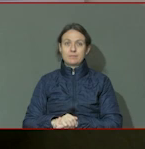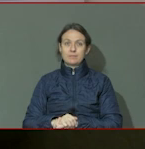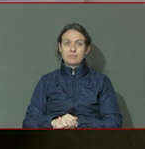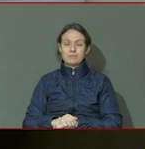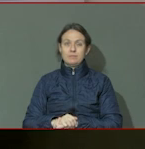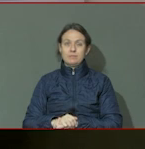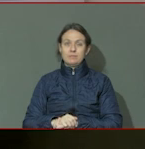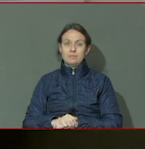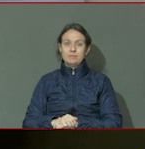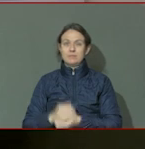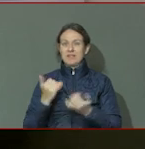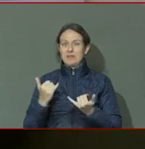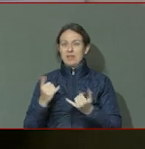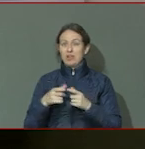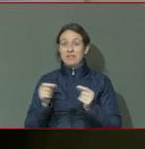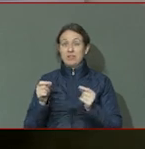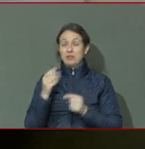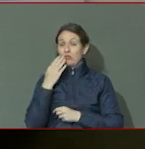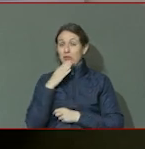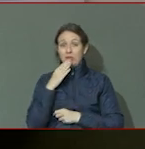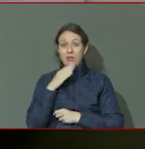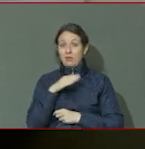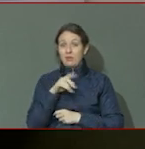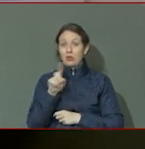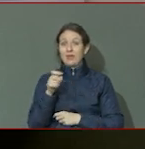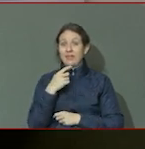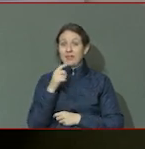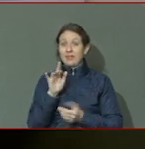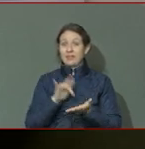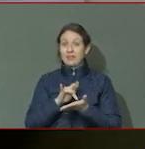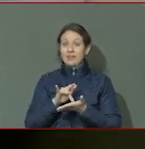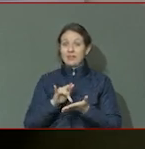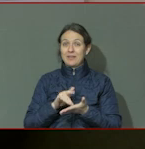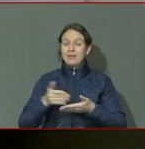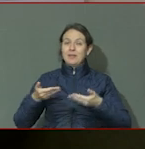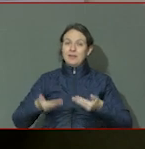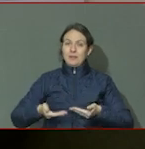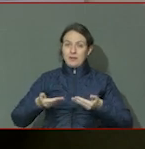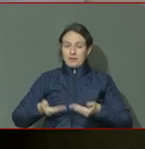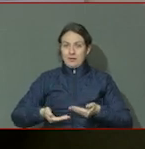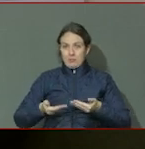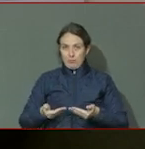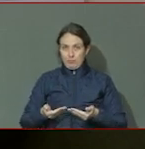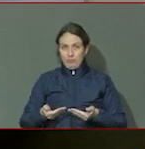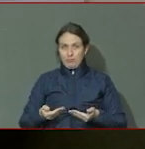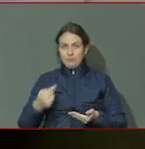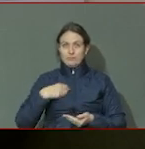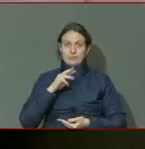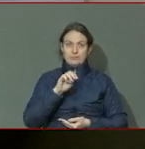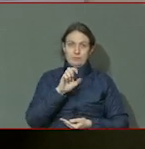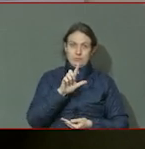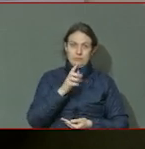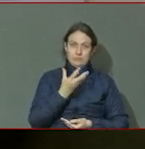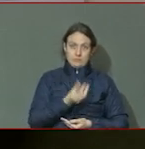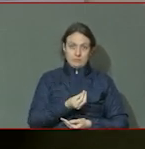Okay, but now I'm still not finished with the question. They say calculate the mass. I only have mole now.